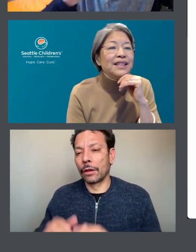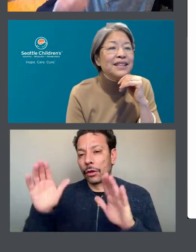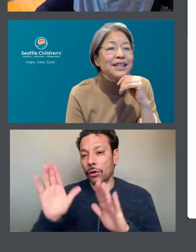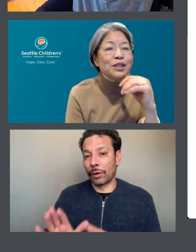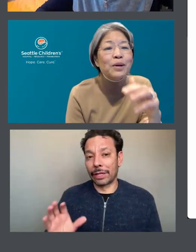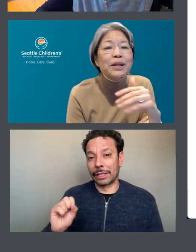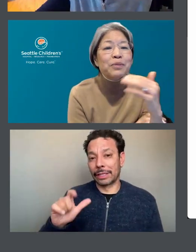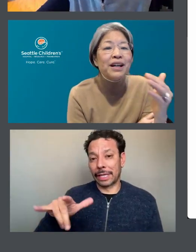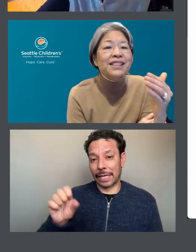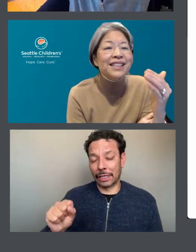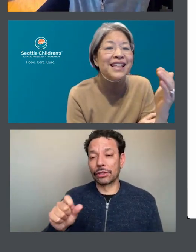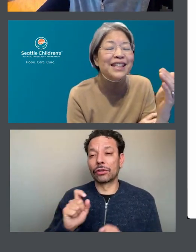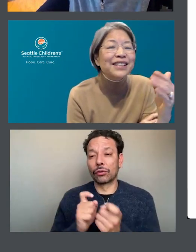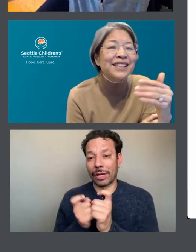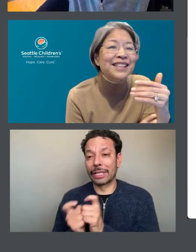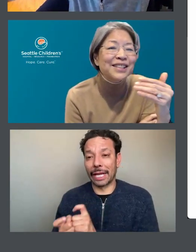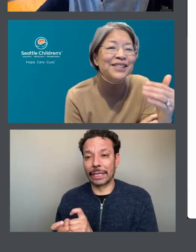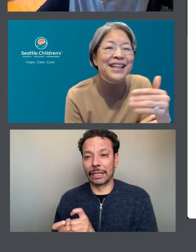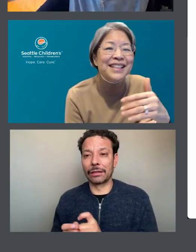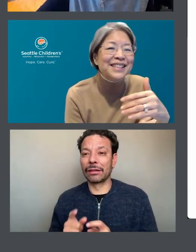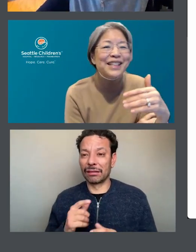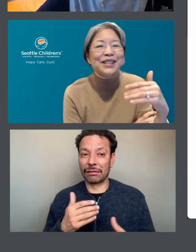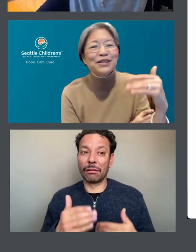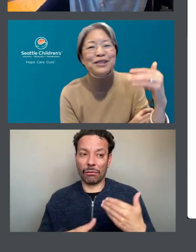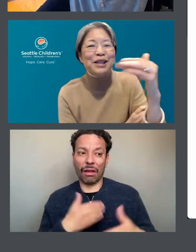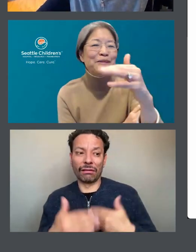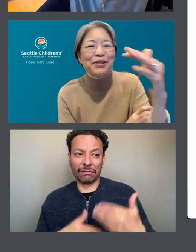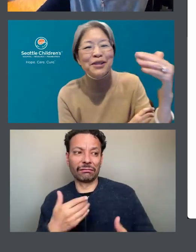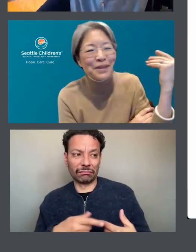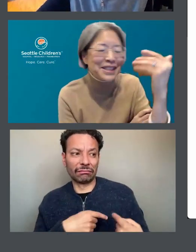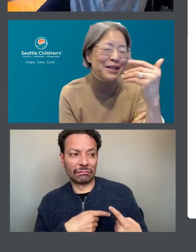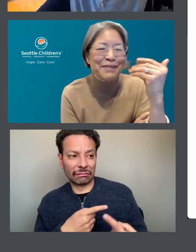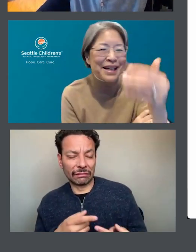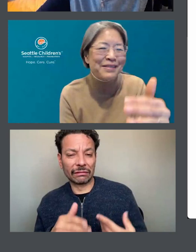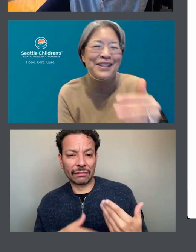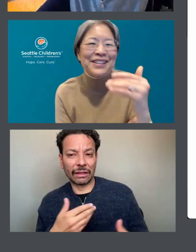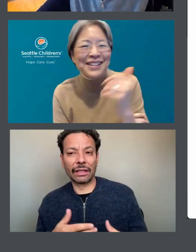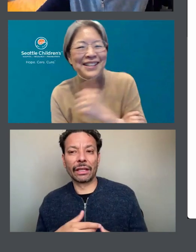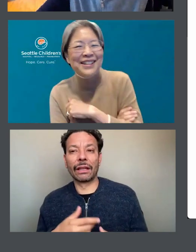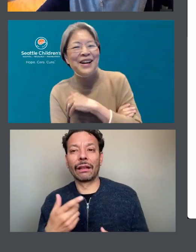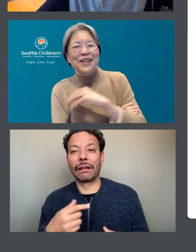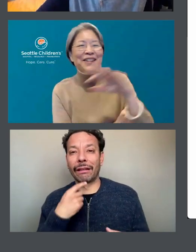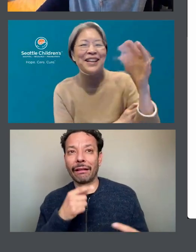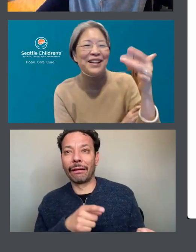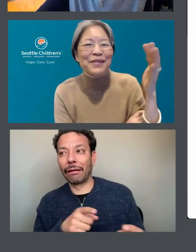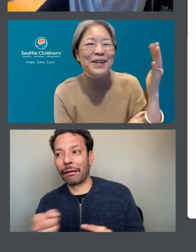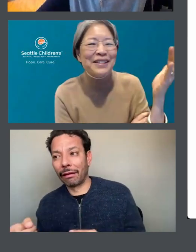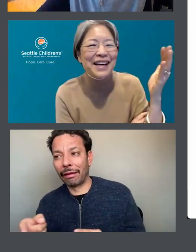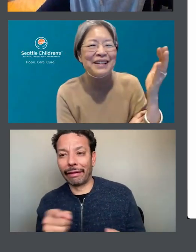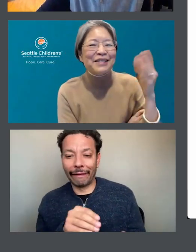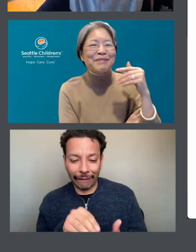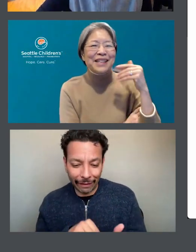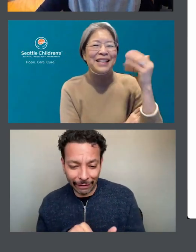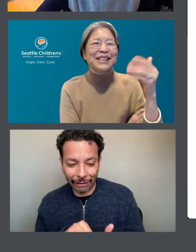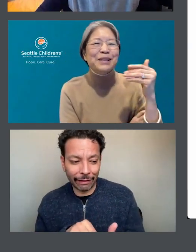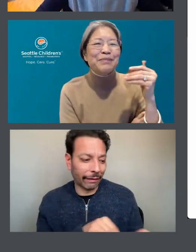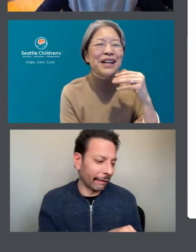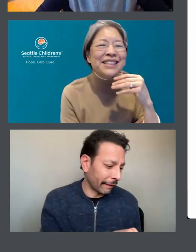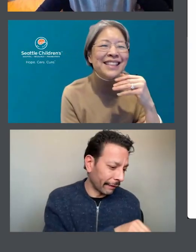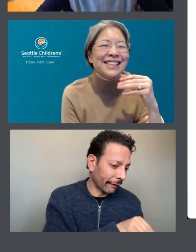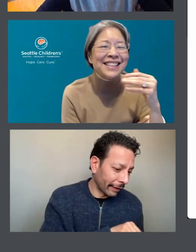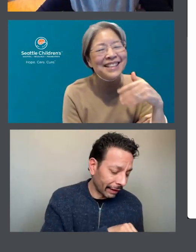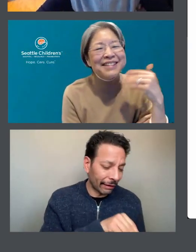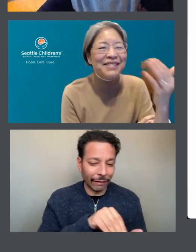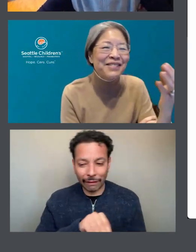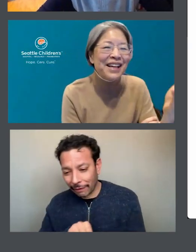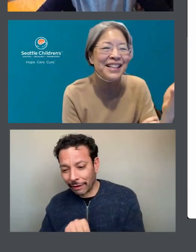are translated. It's quite a process actually to do that. It's like 2 steps forward, 1 step backward, or the other way around, but it